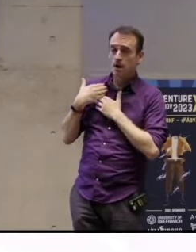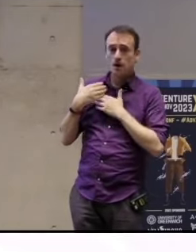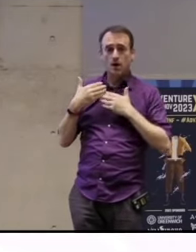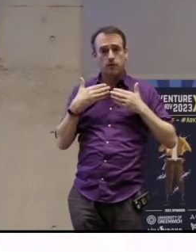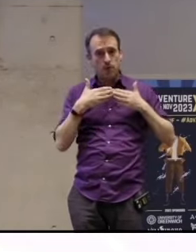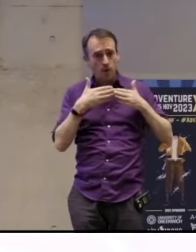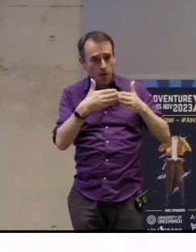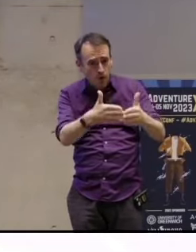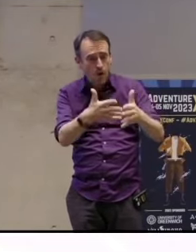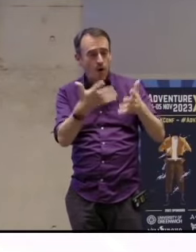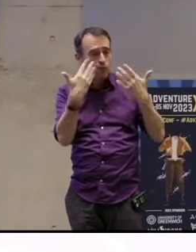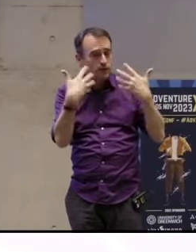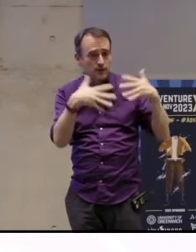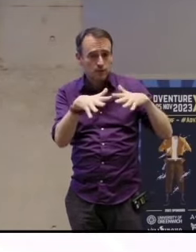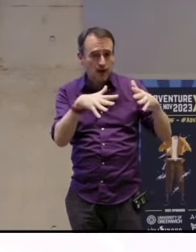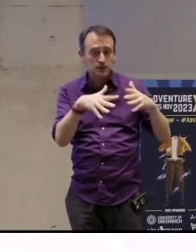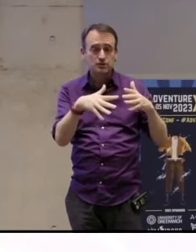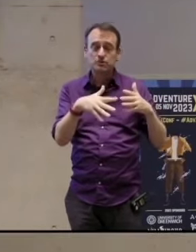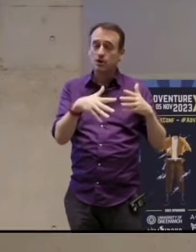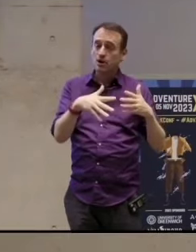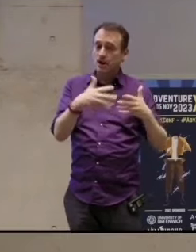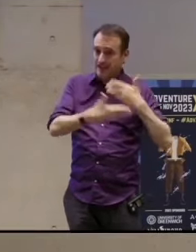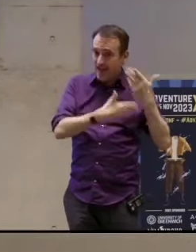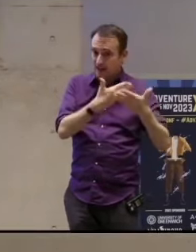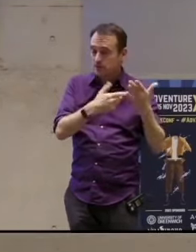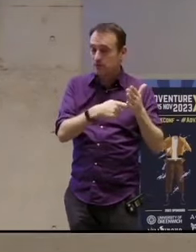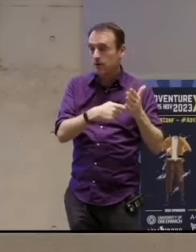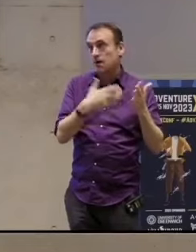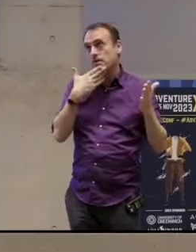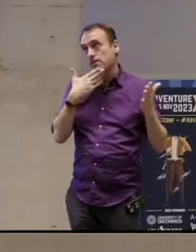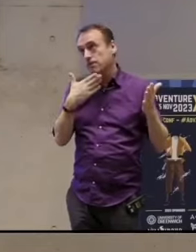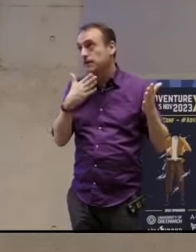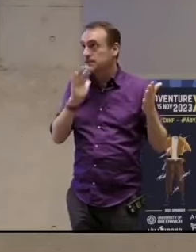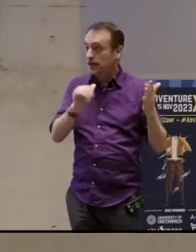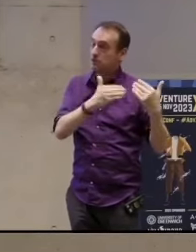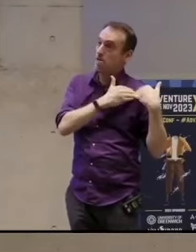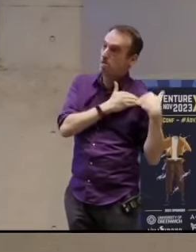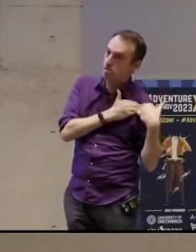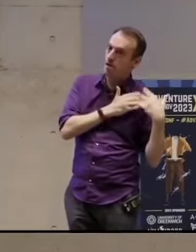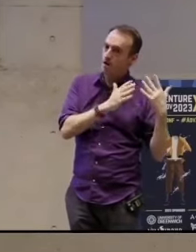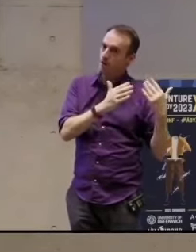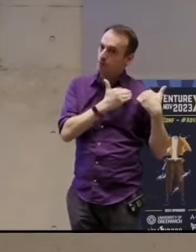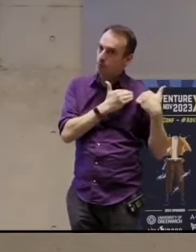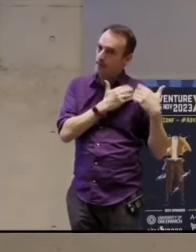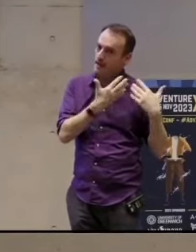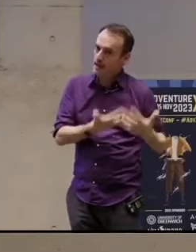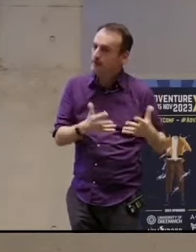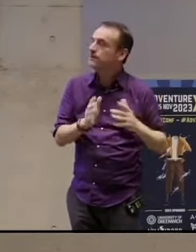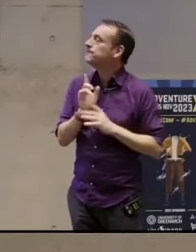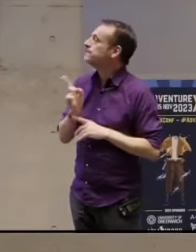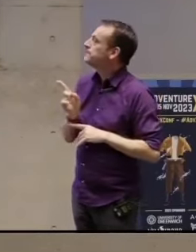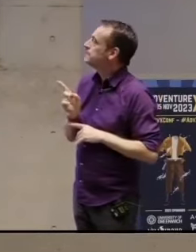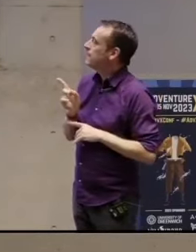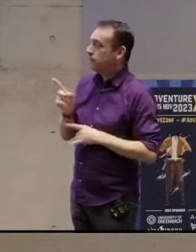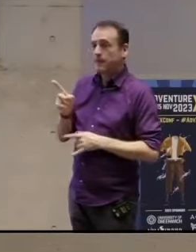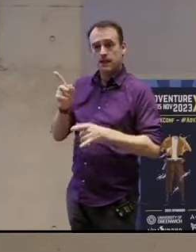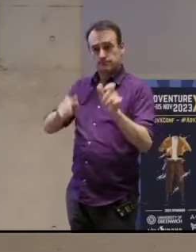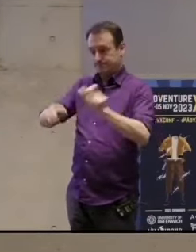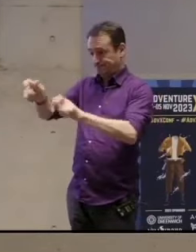for asking, there is. But we're gonna make it anyway. But getting the feedback